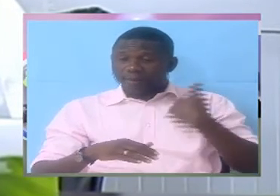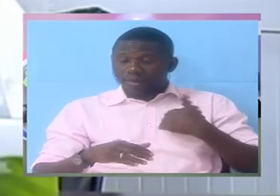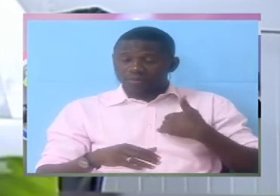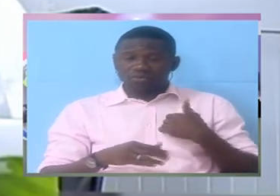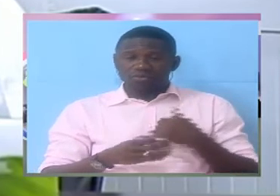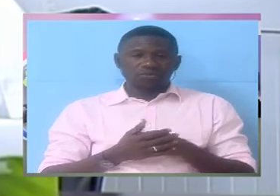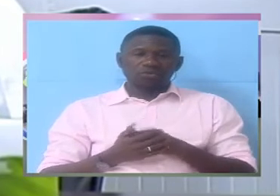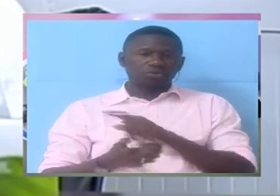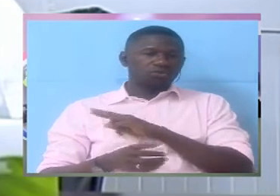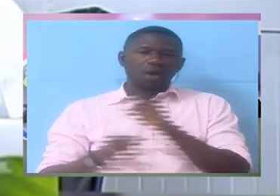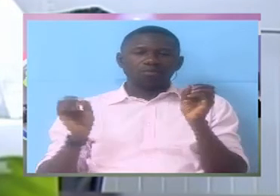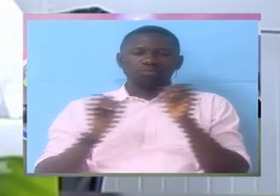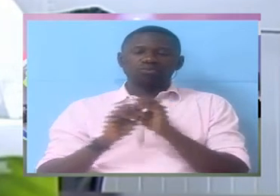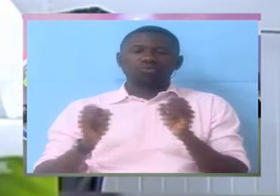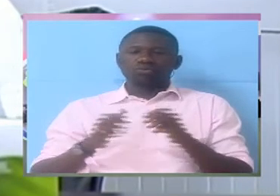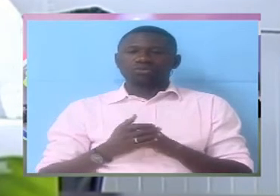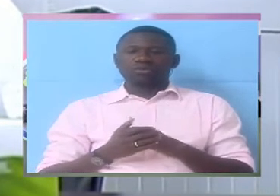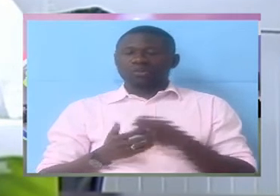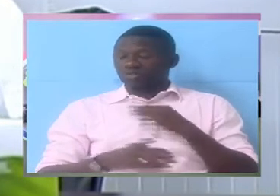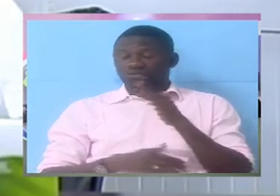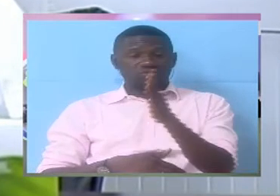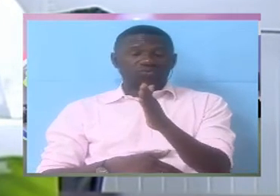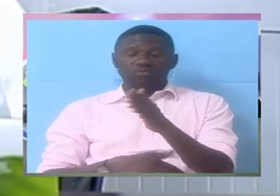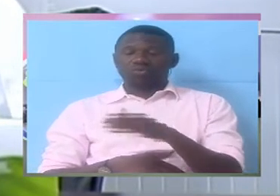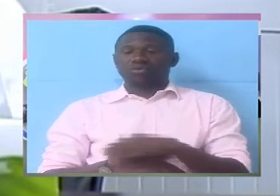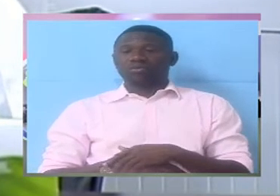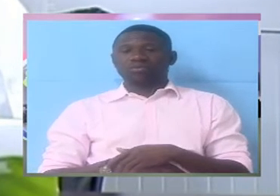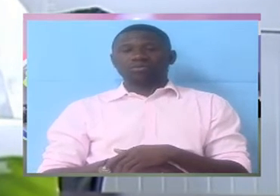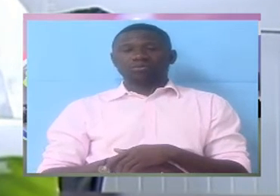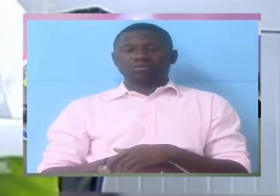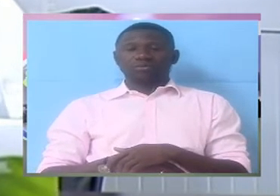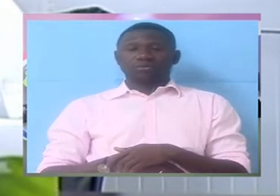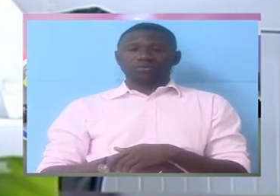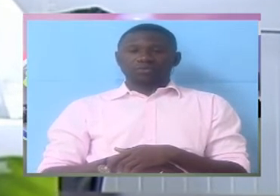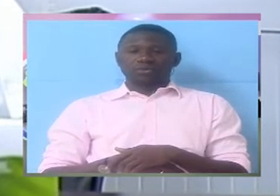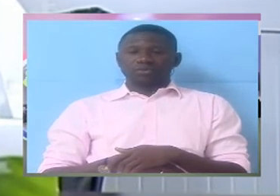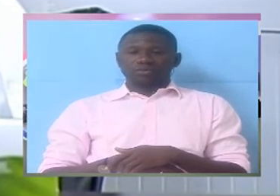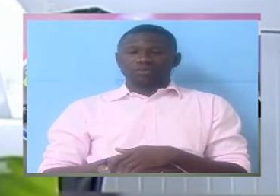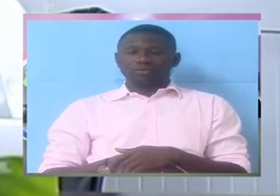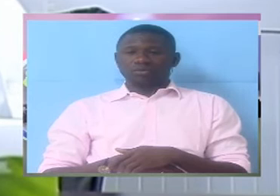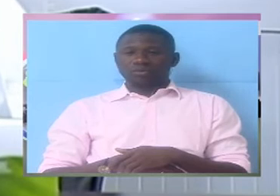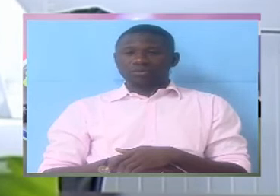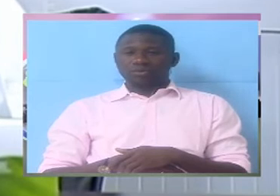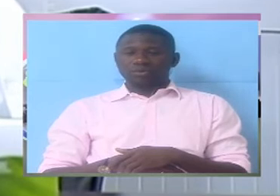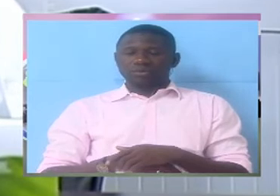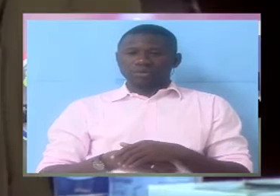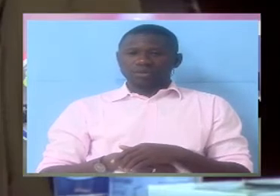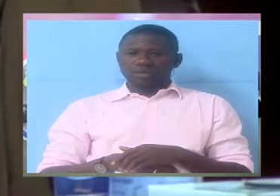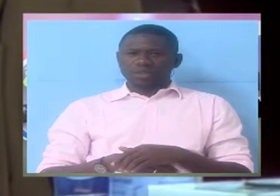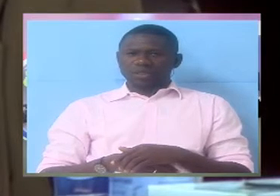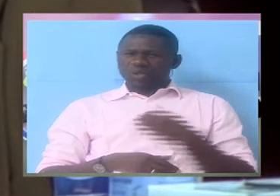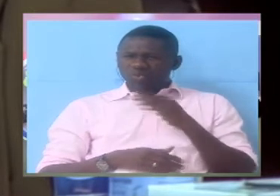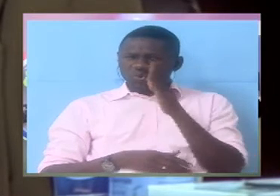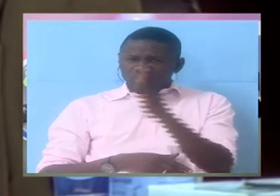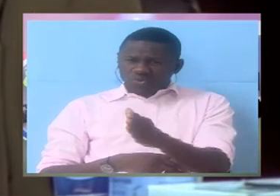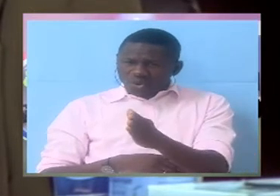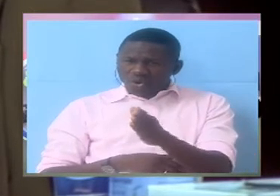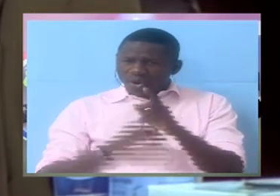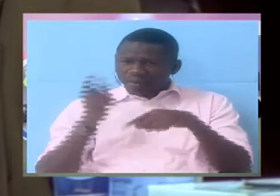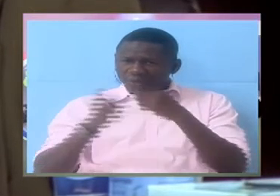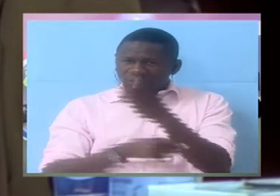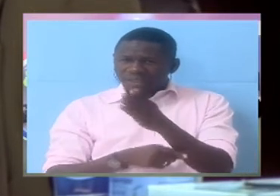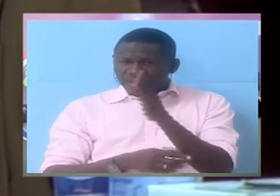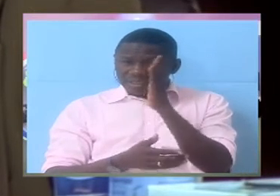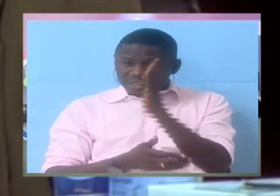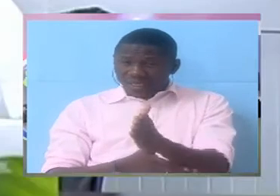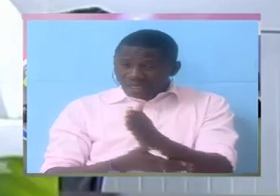mola. That's the fact. Wole mto nyati. Are you sure of this? Ninu dunga kwete